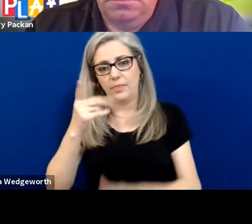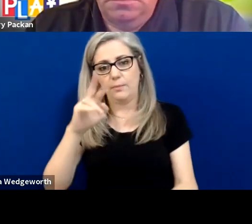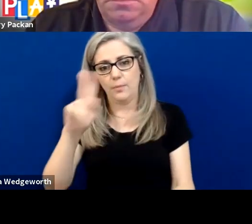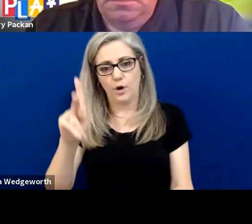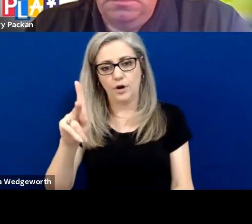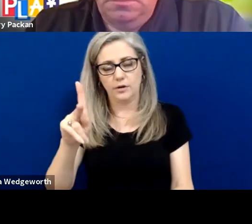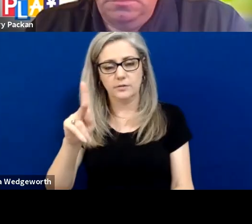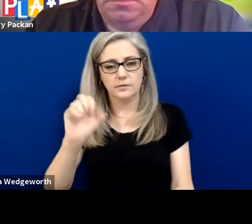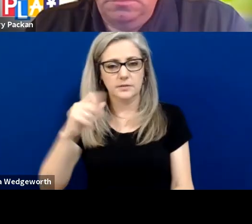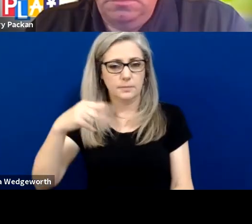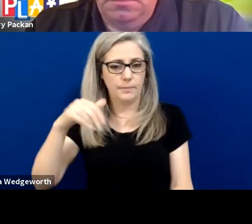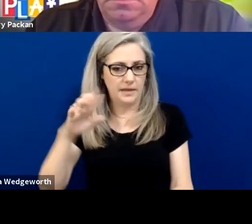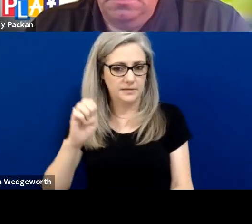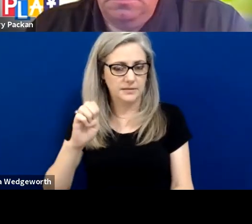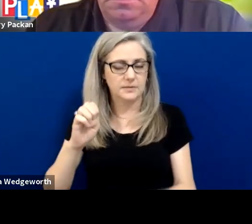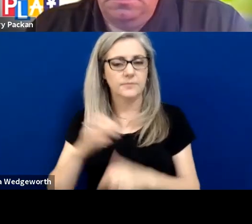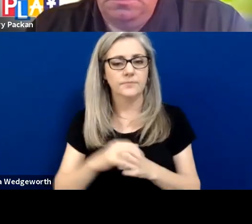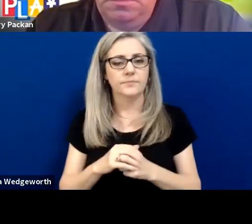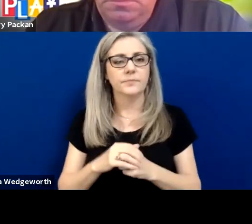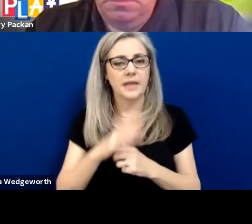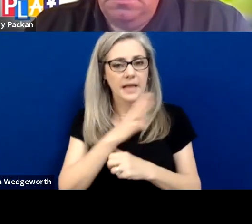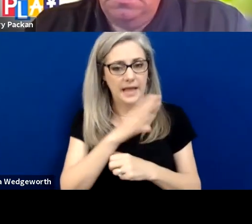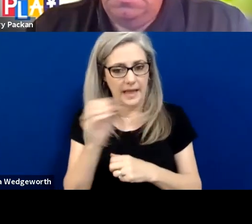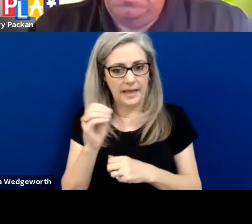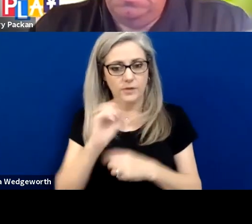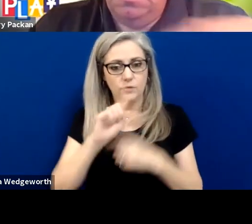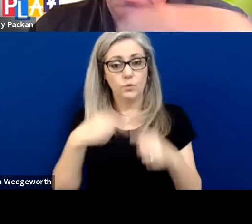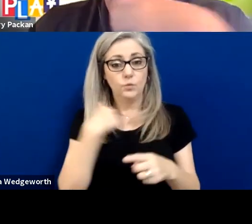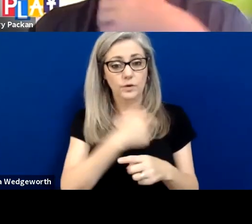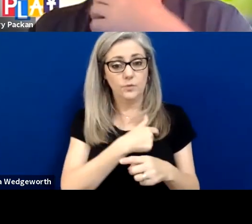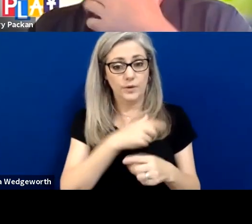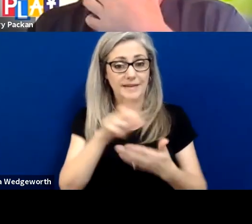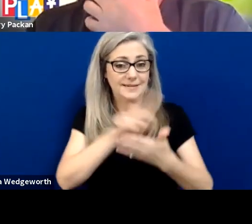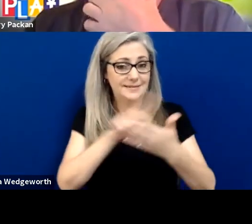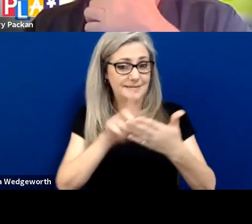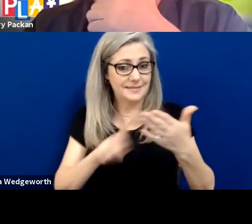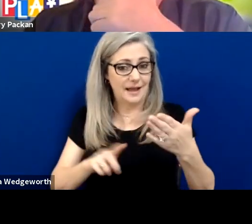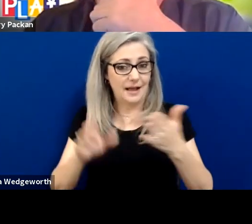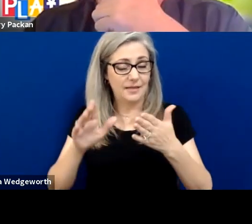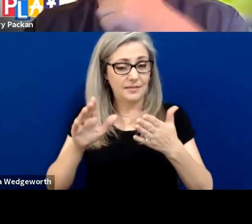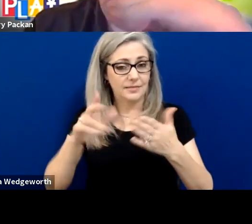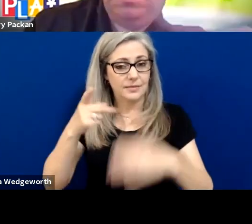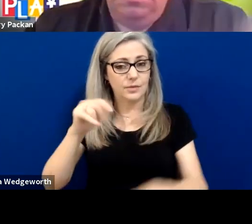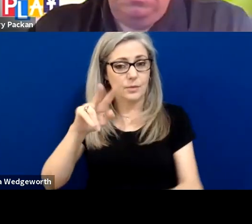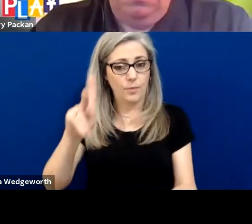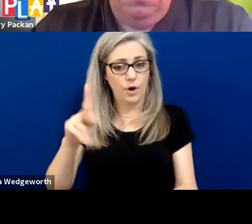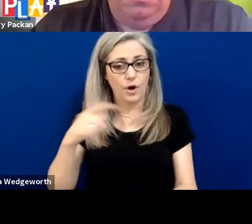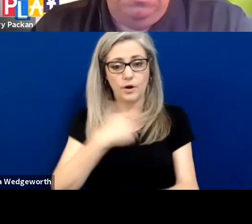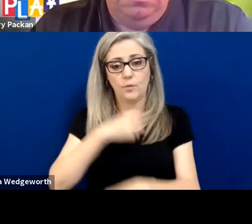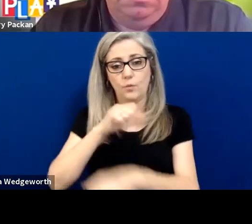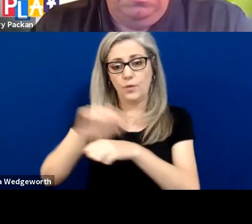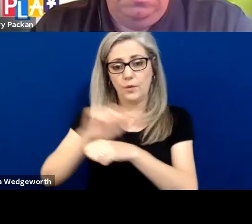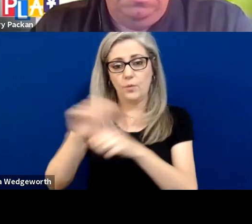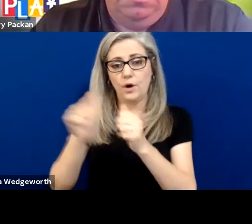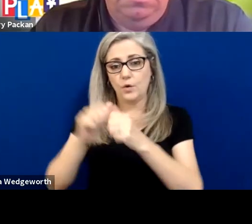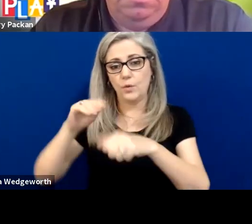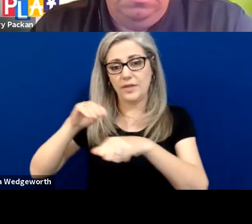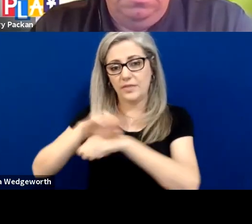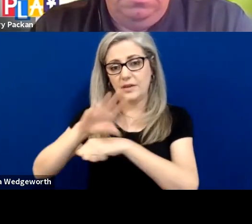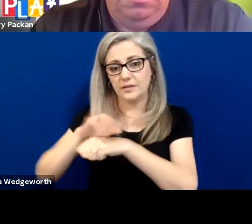then through design, when we design a park, and really when we work with consultants, you know, like Valley